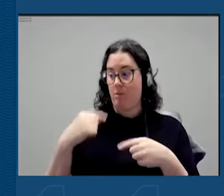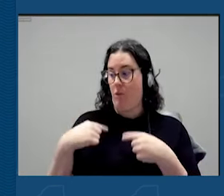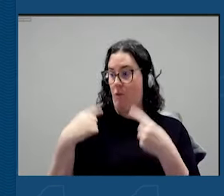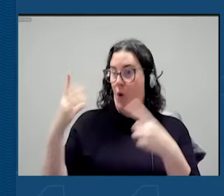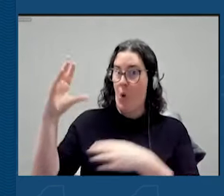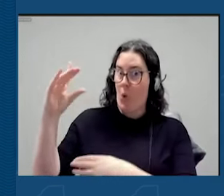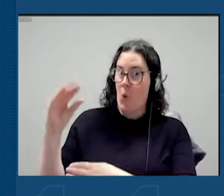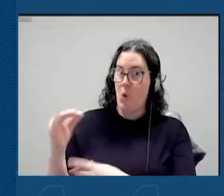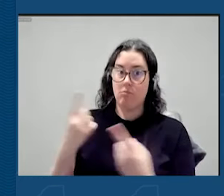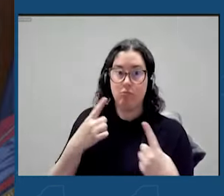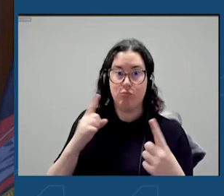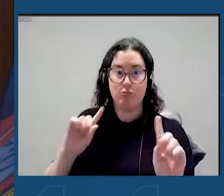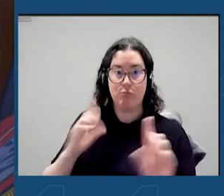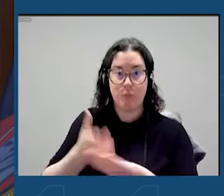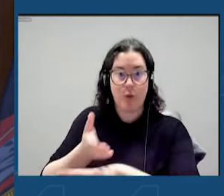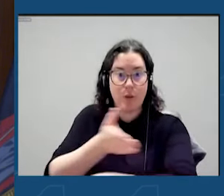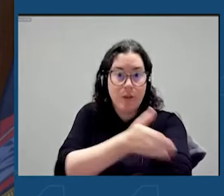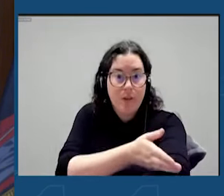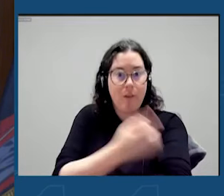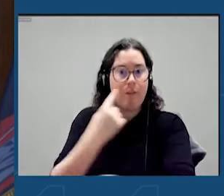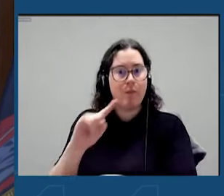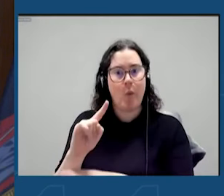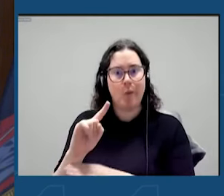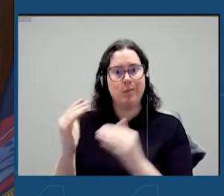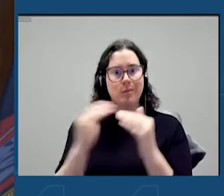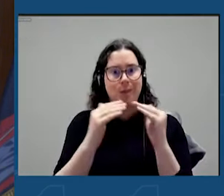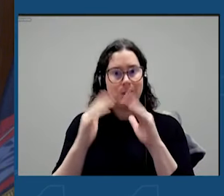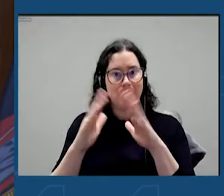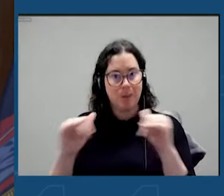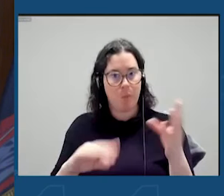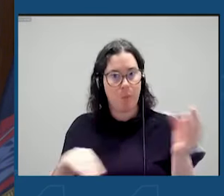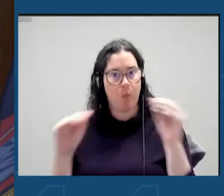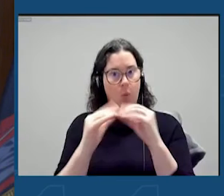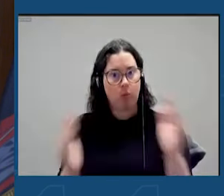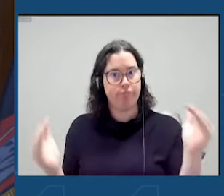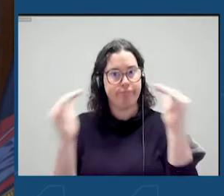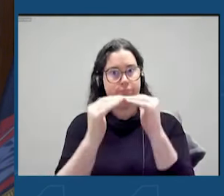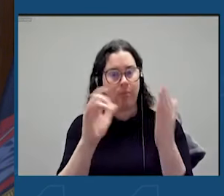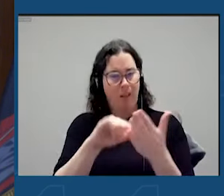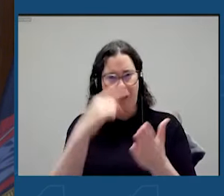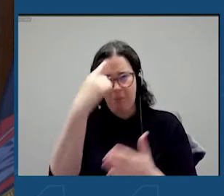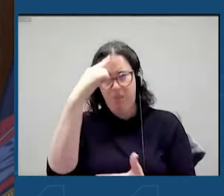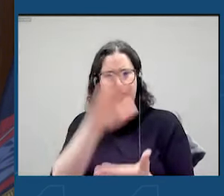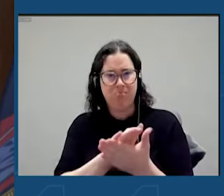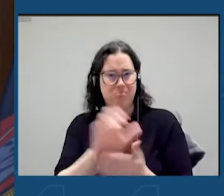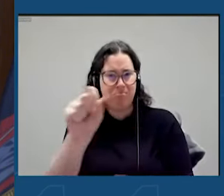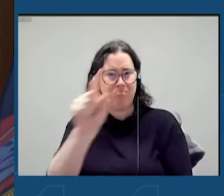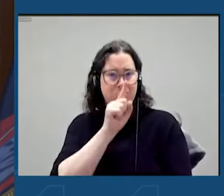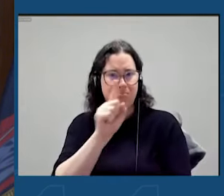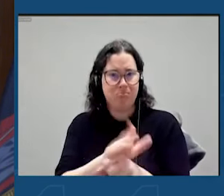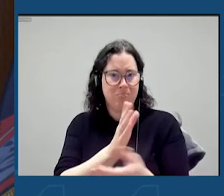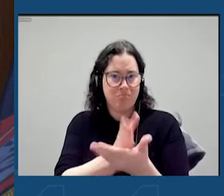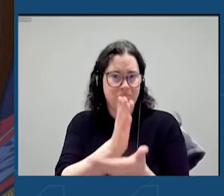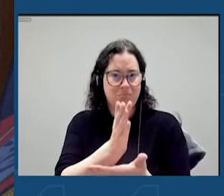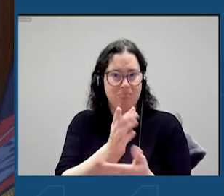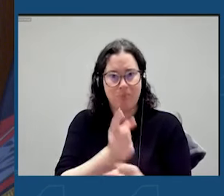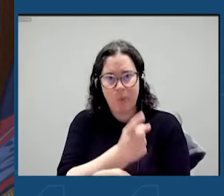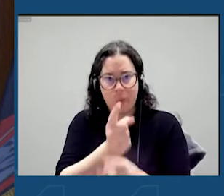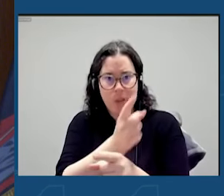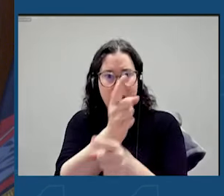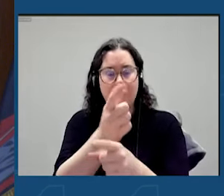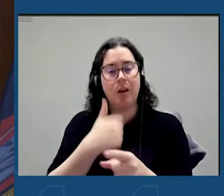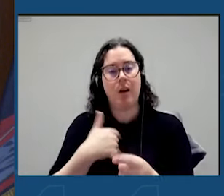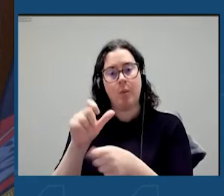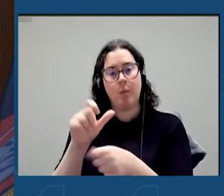ensuring that our overall justice system is more just. I believe it's the right thing to do. And I'm looking forward to working with the legislature on this